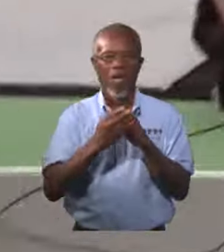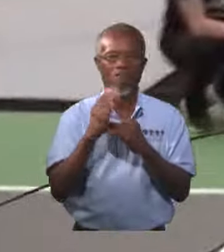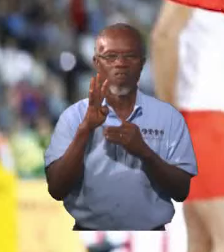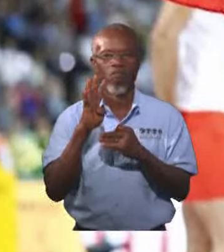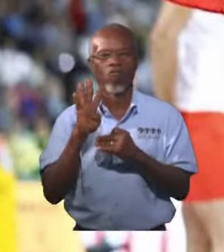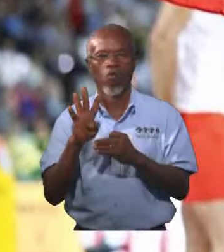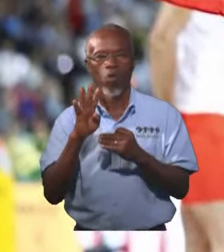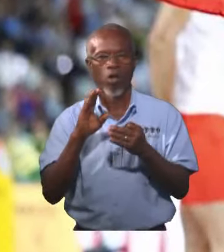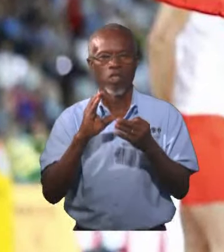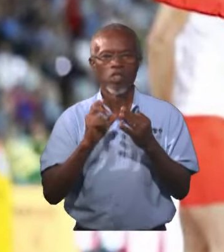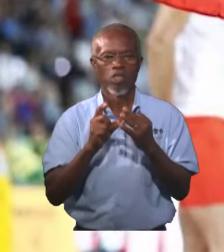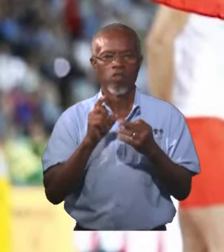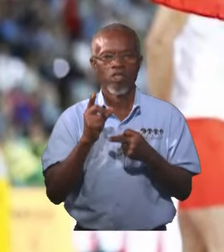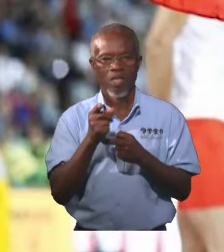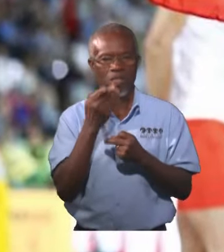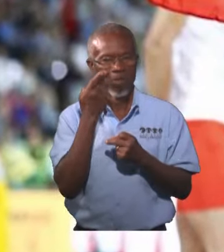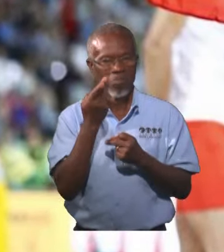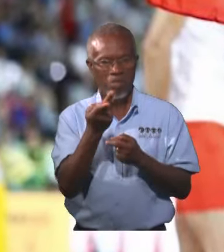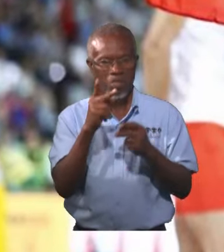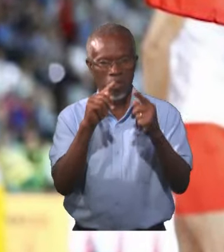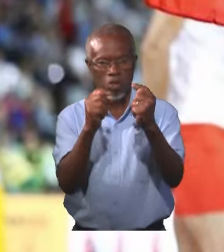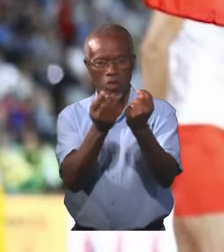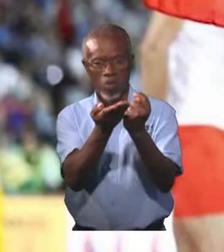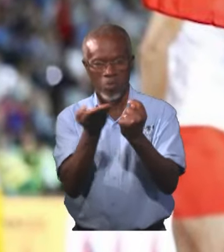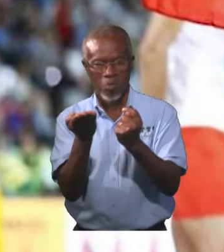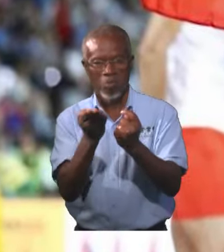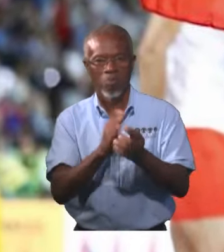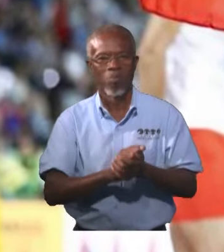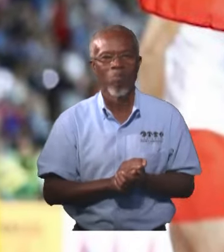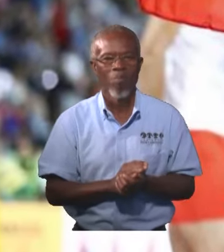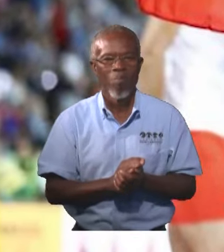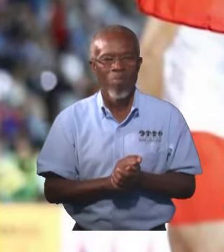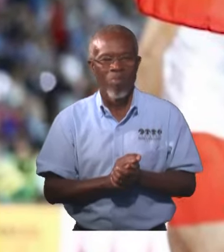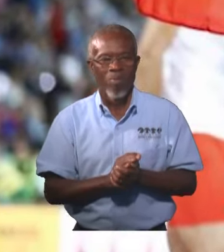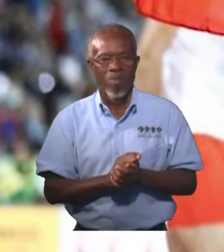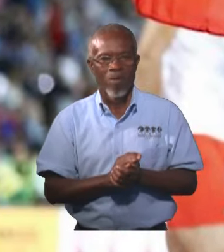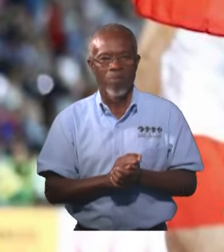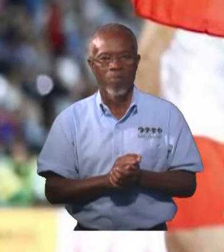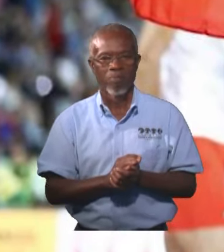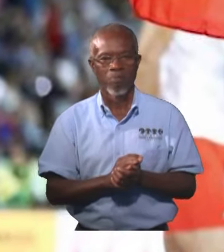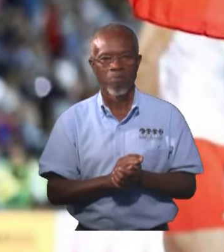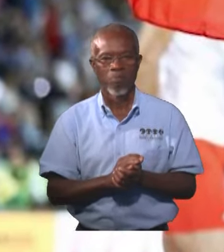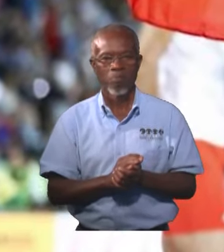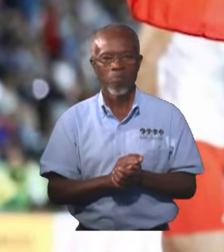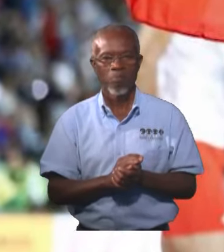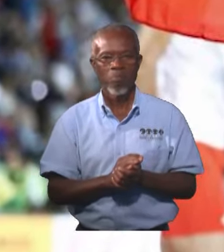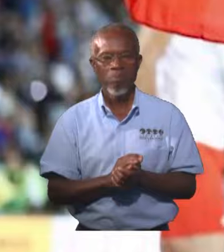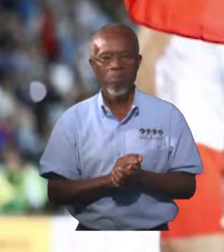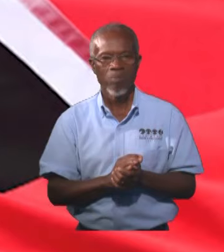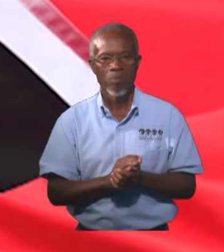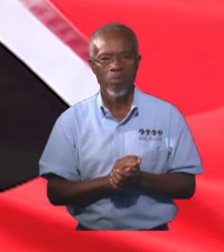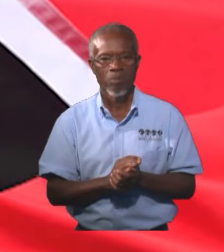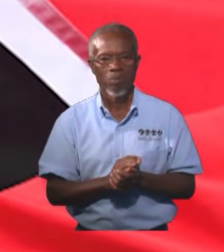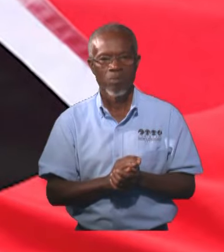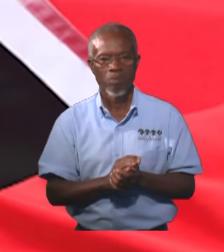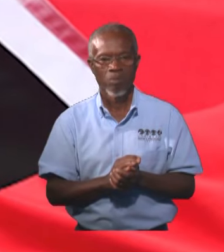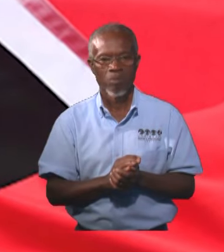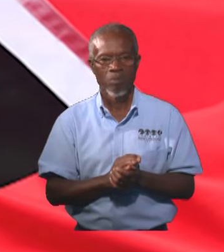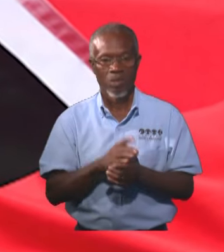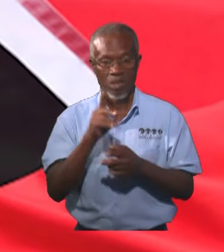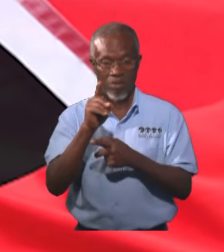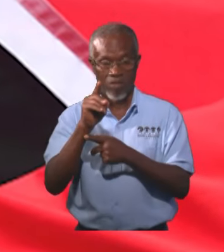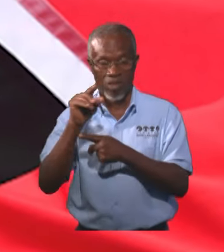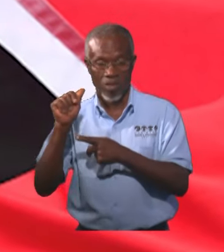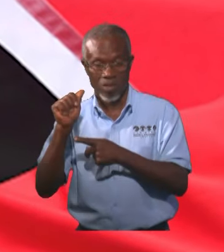4x4 team include Jane Marchand, Shaquem McKay, Rene Quau, and Elijah Joseph. Devin